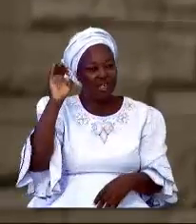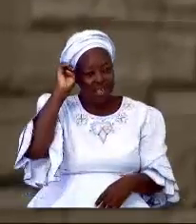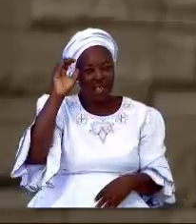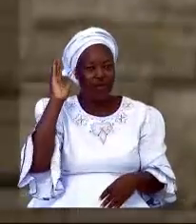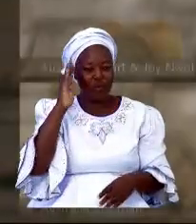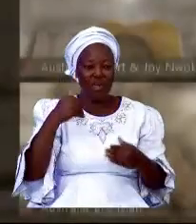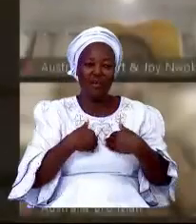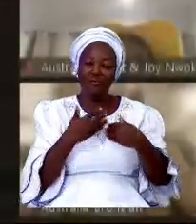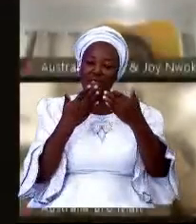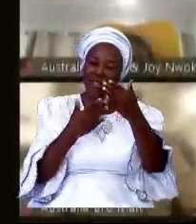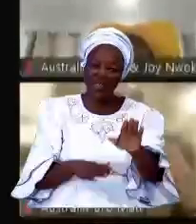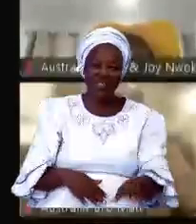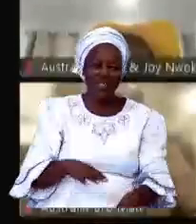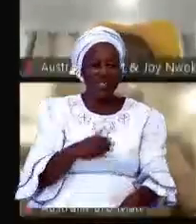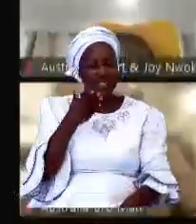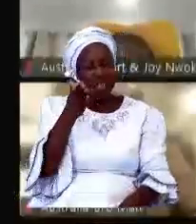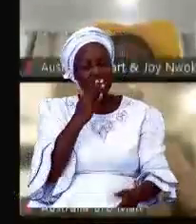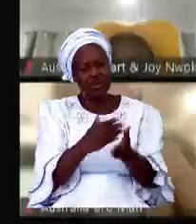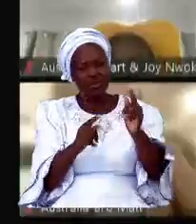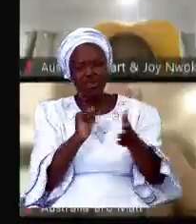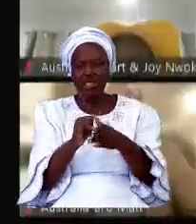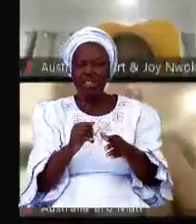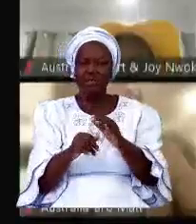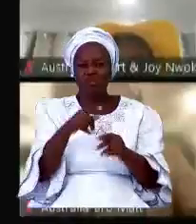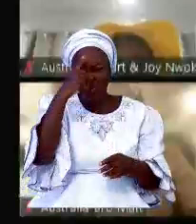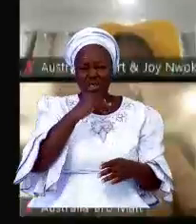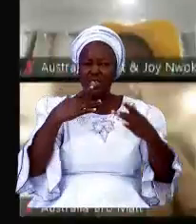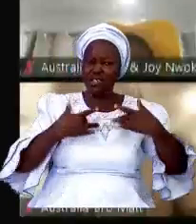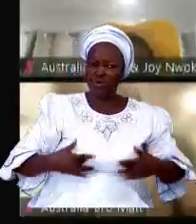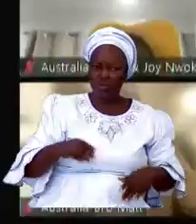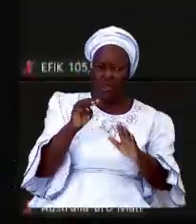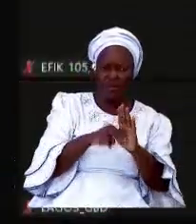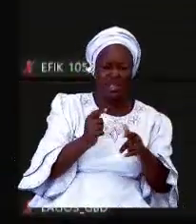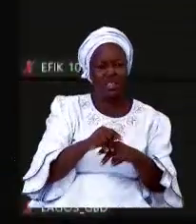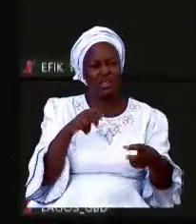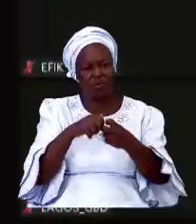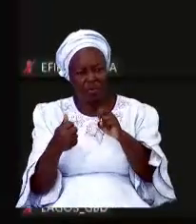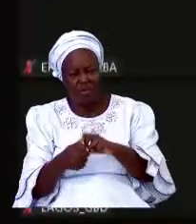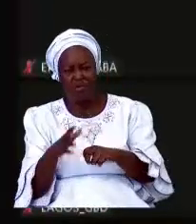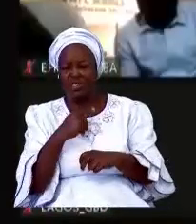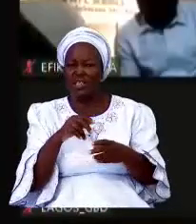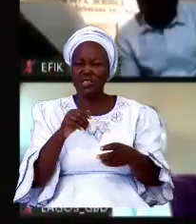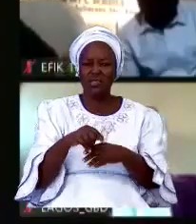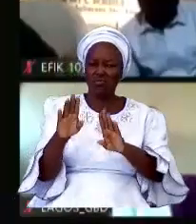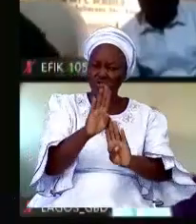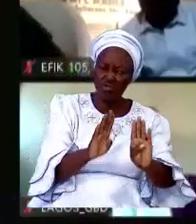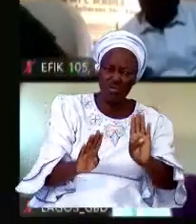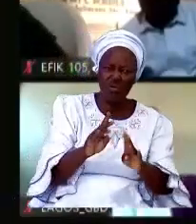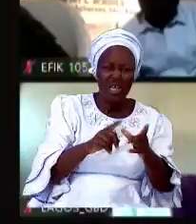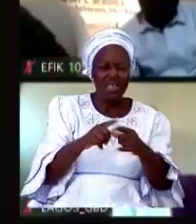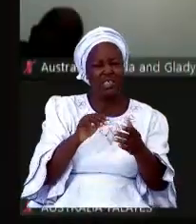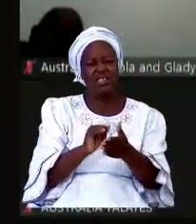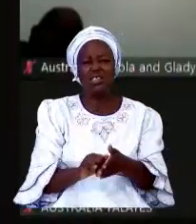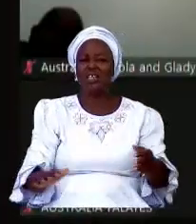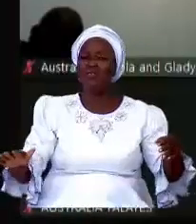missed if he had died. There are some people, when there is discouragement and there is fear and there is